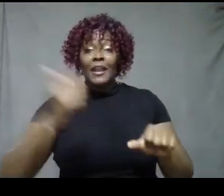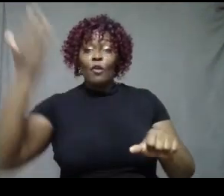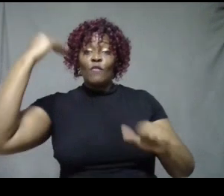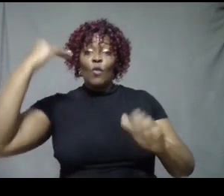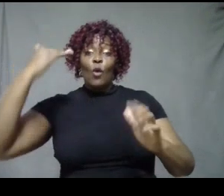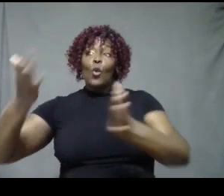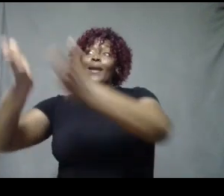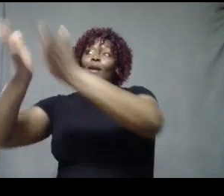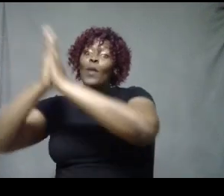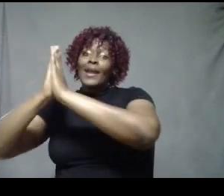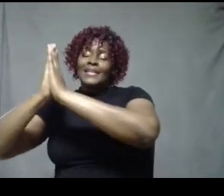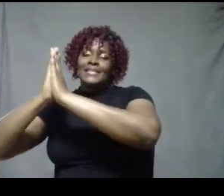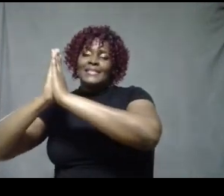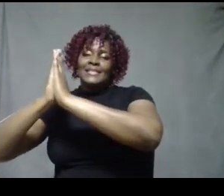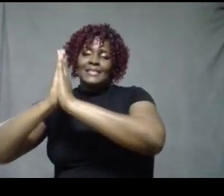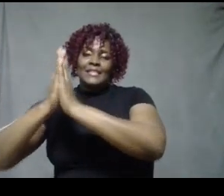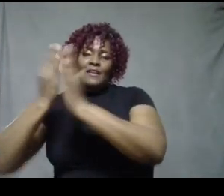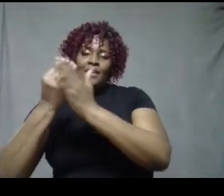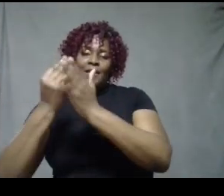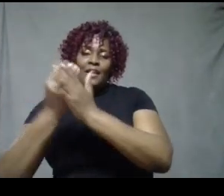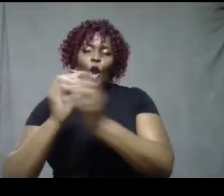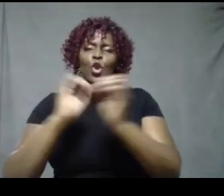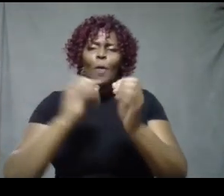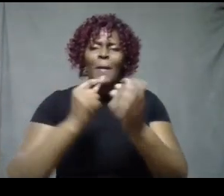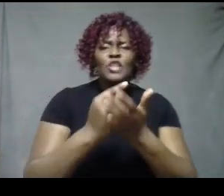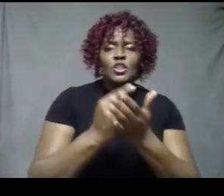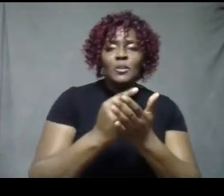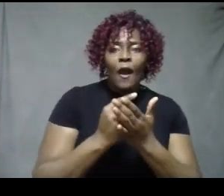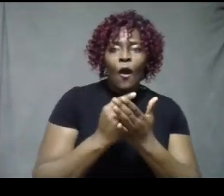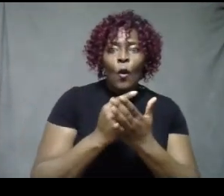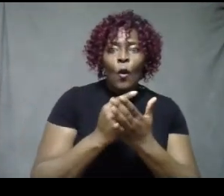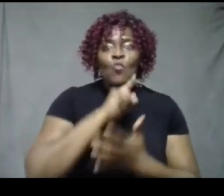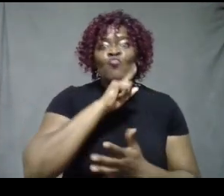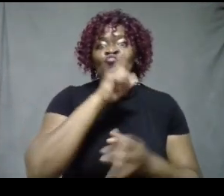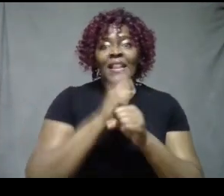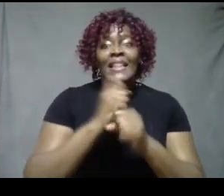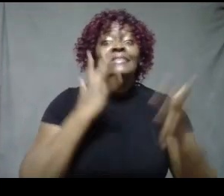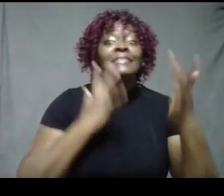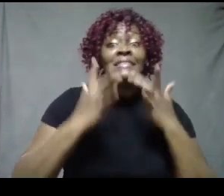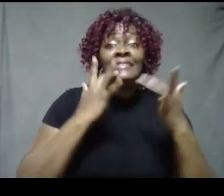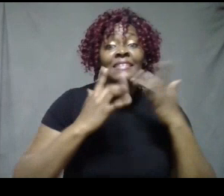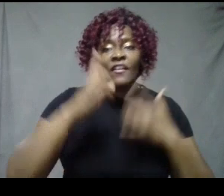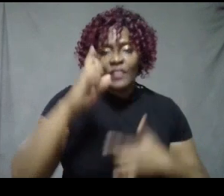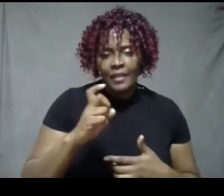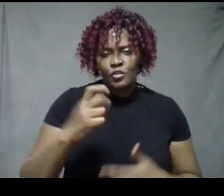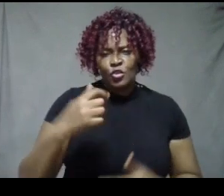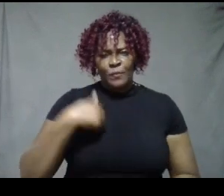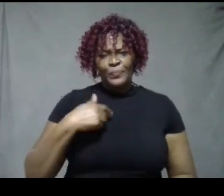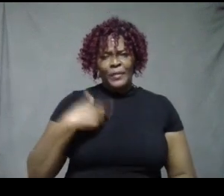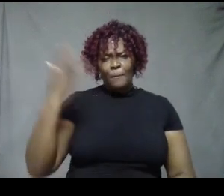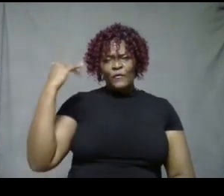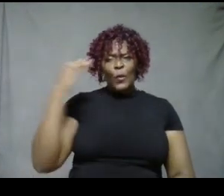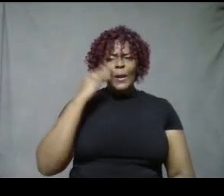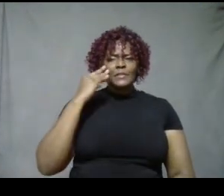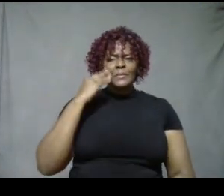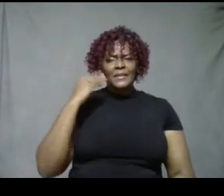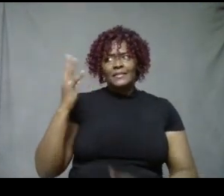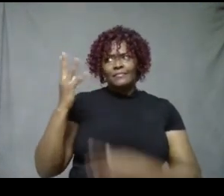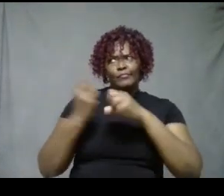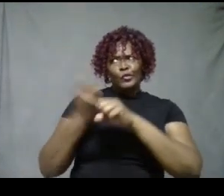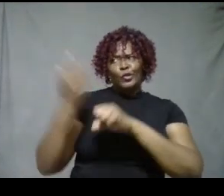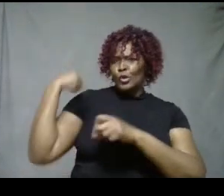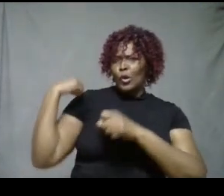ever discussed urgency of need. I had this experience years ago and continuing for several years where